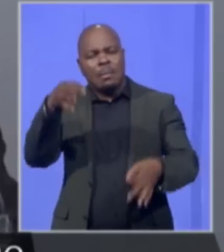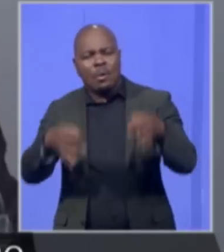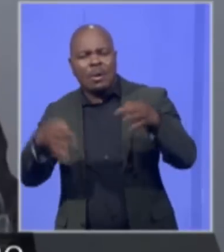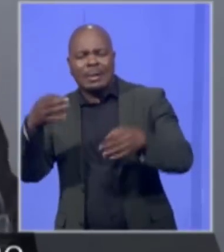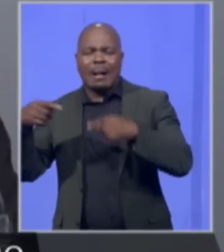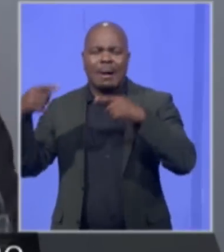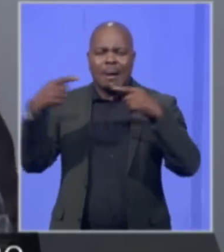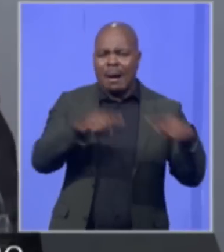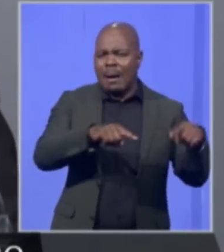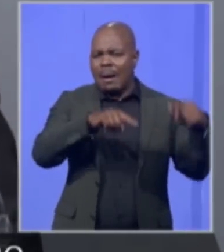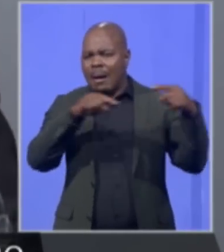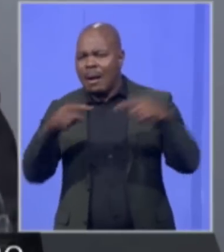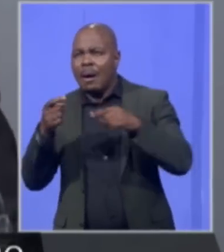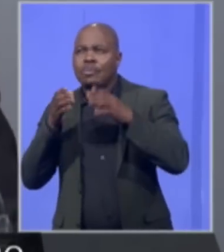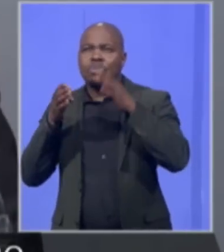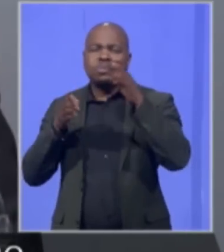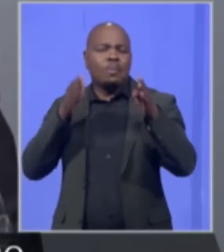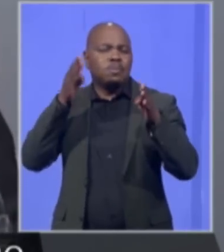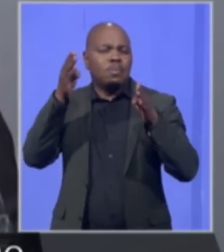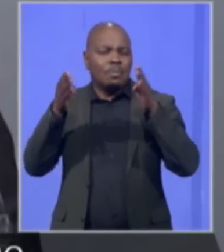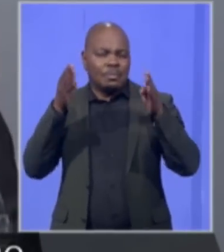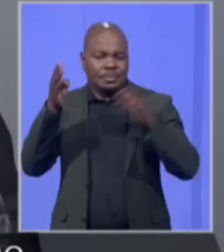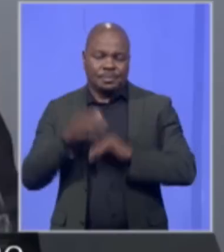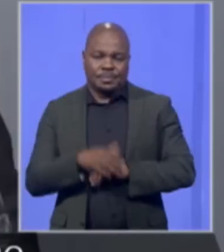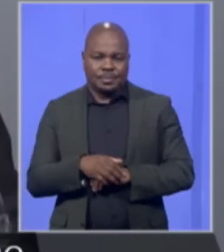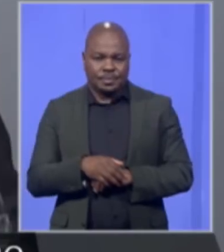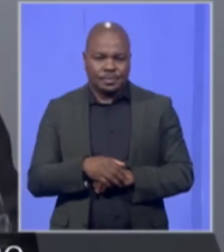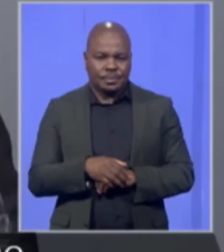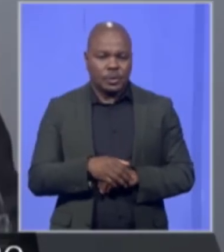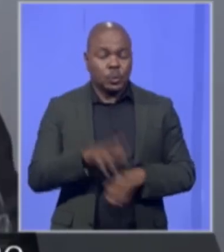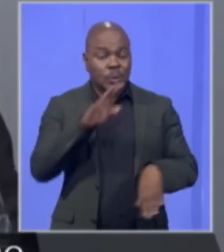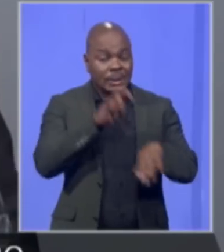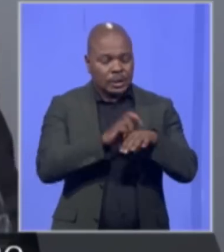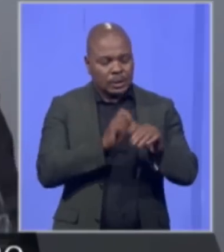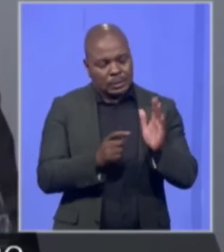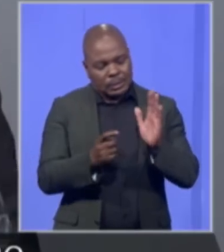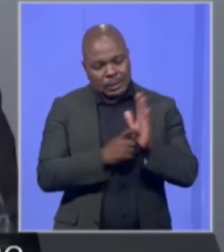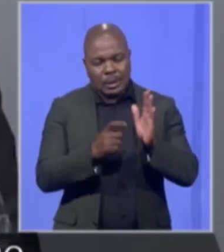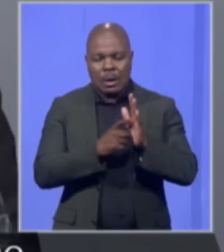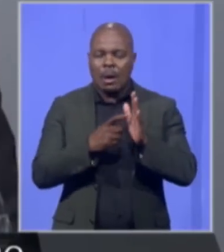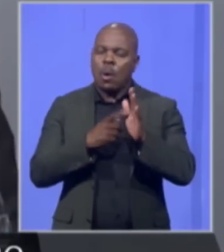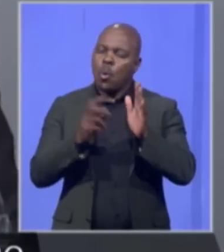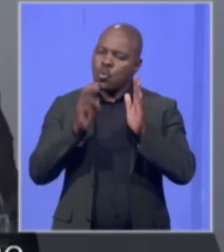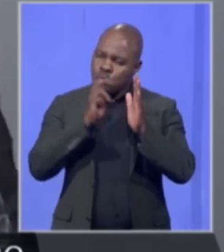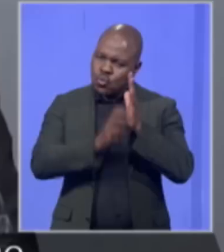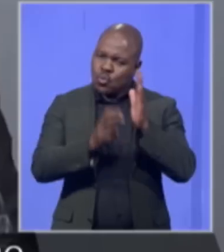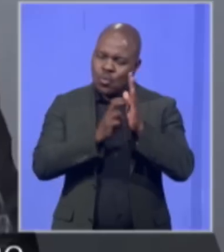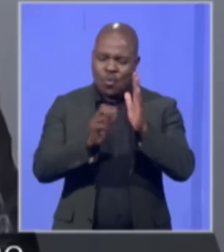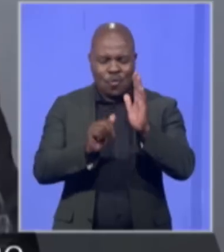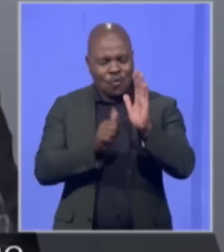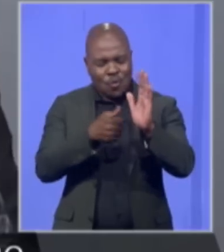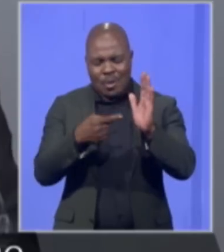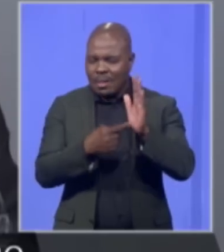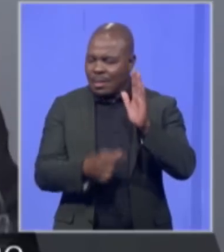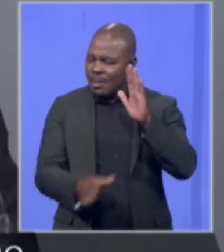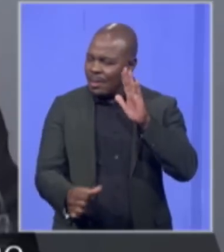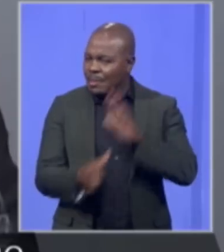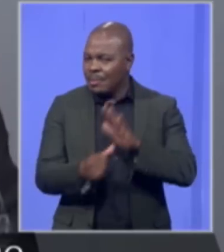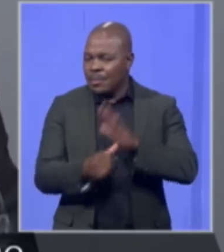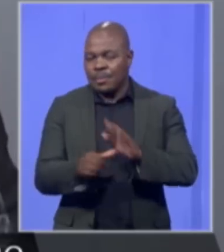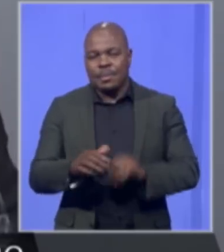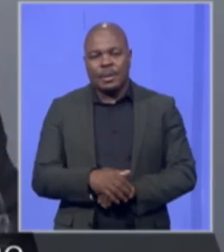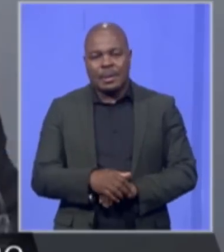contestation, a rules-based order is particularly important as